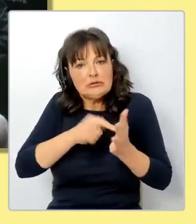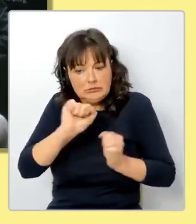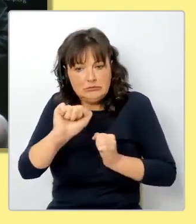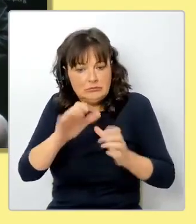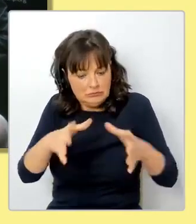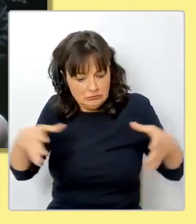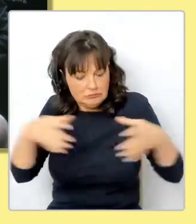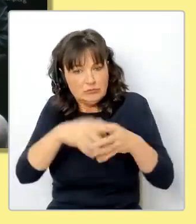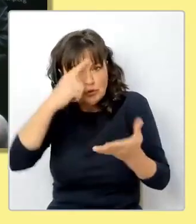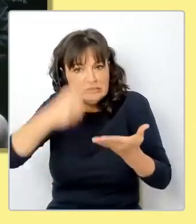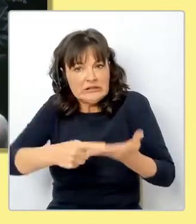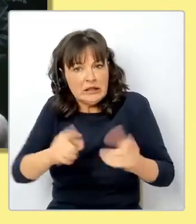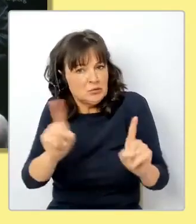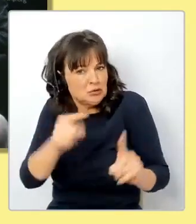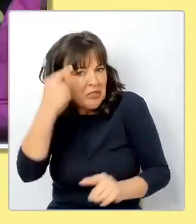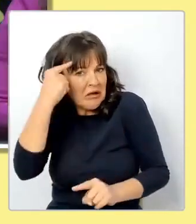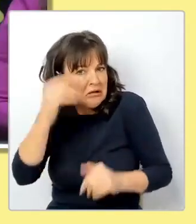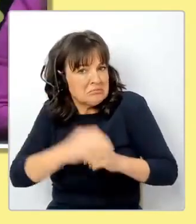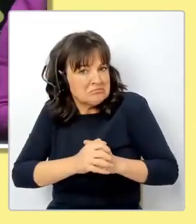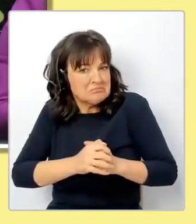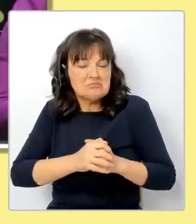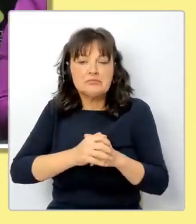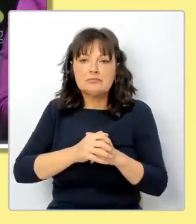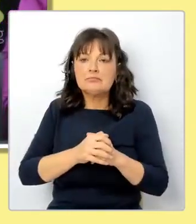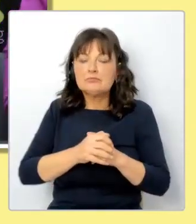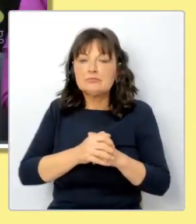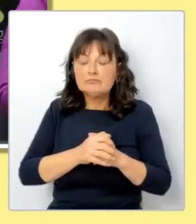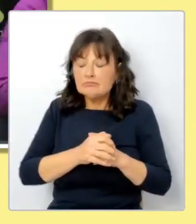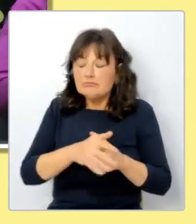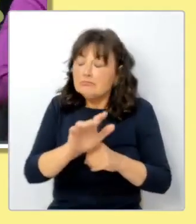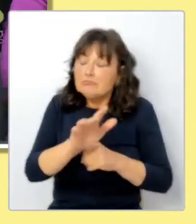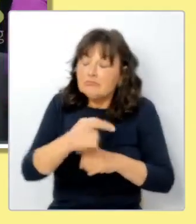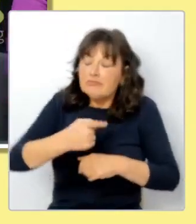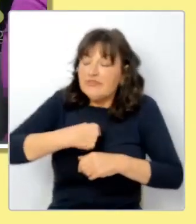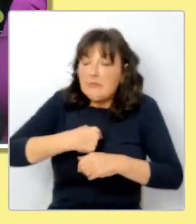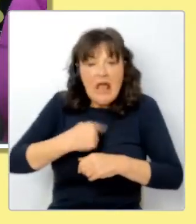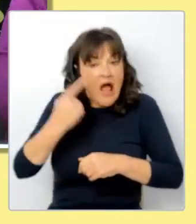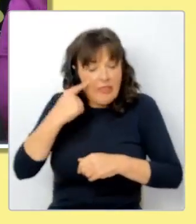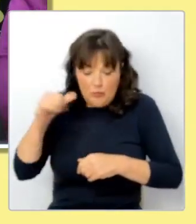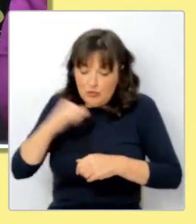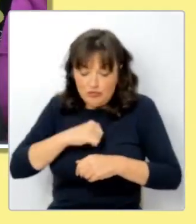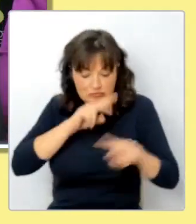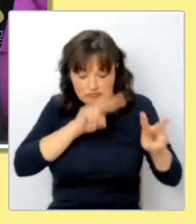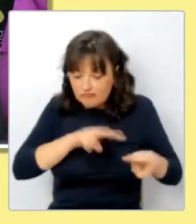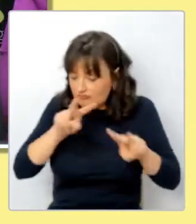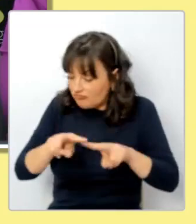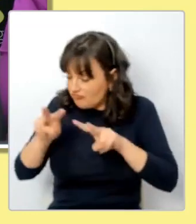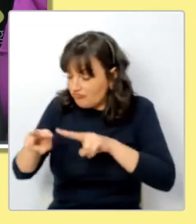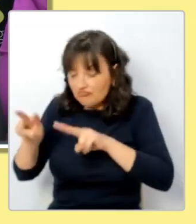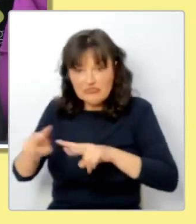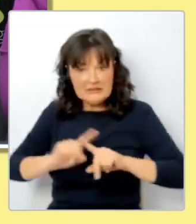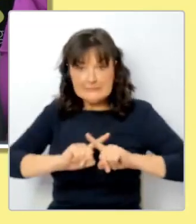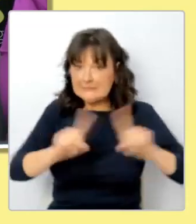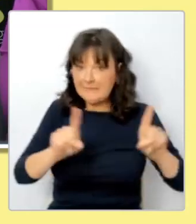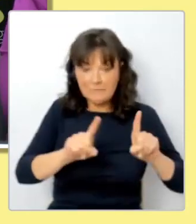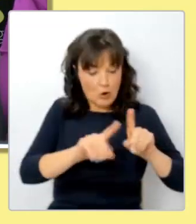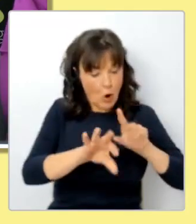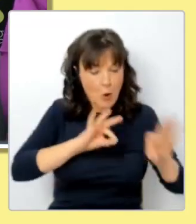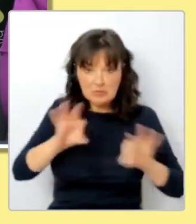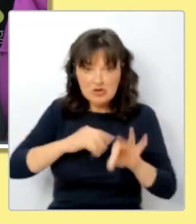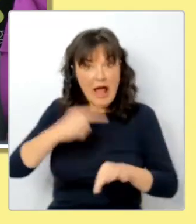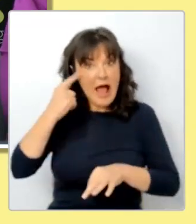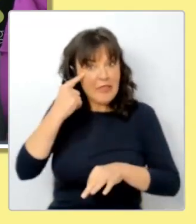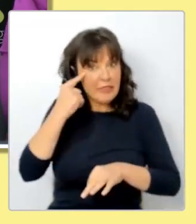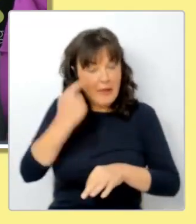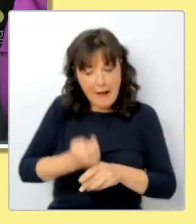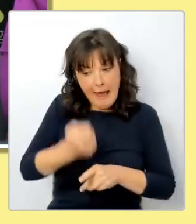So, yeah, look, for me, I think every option should be on the table. I've said this already, including an early Holyrood election. I think that has to be